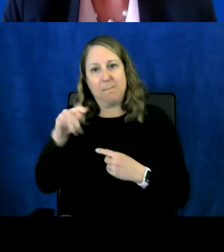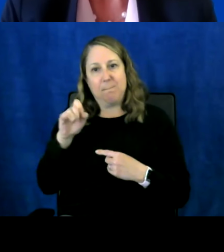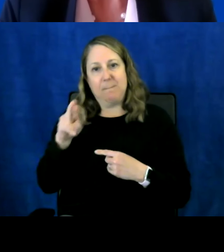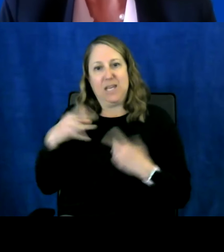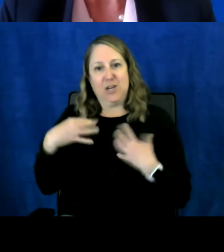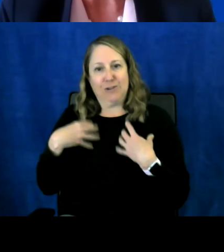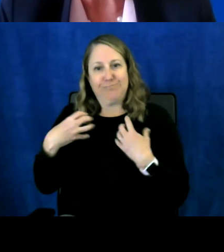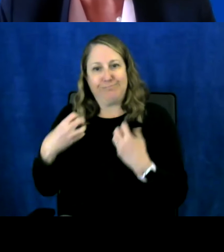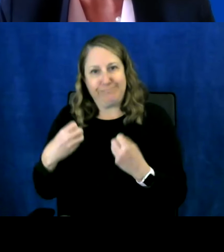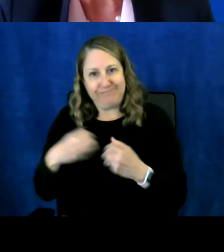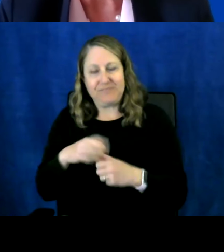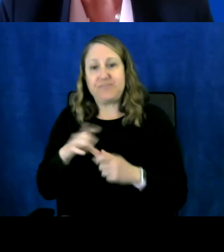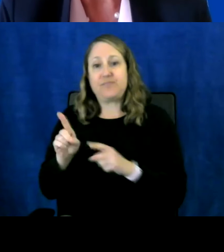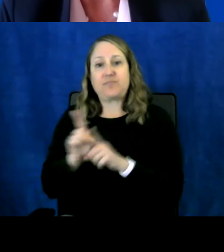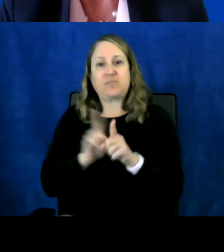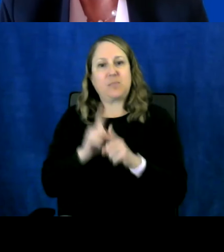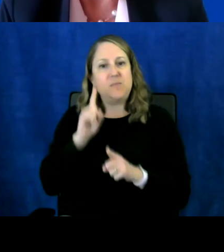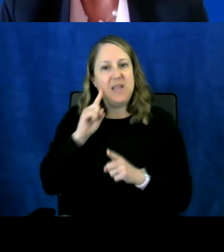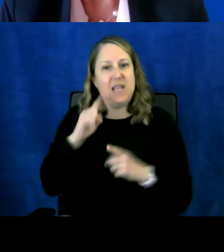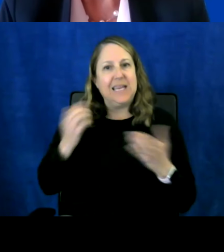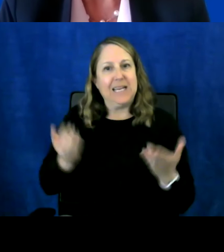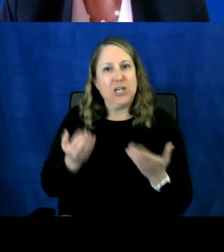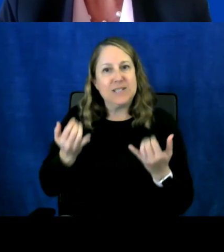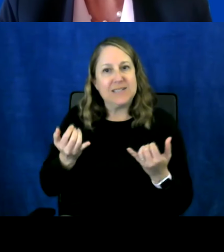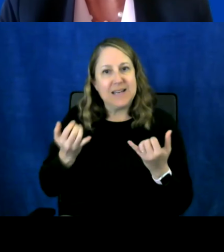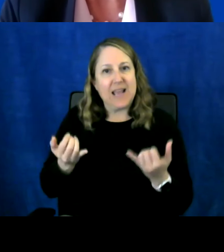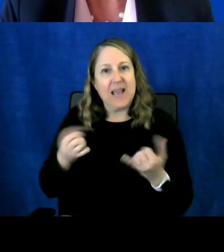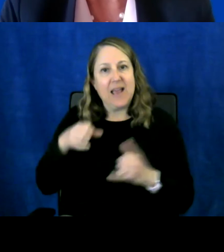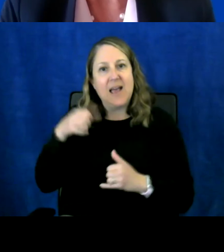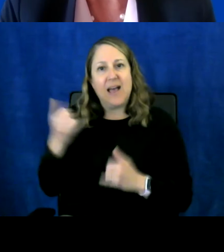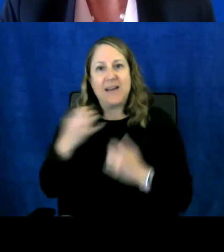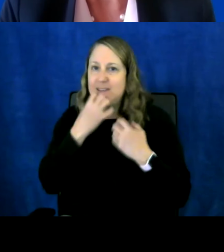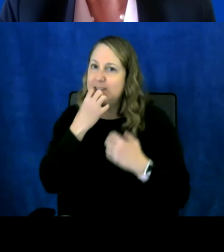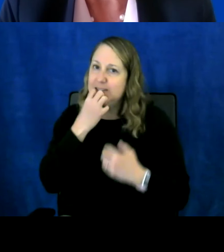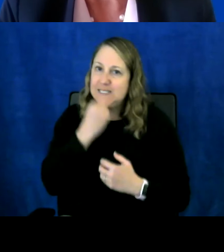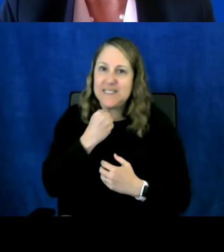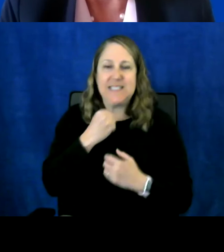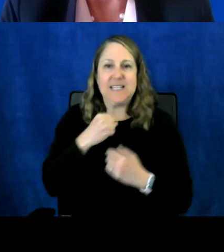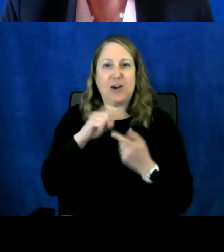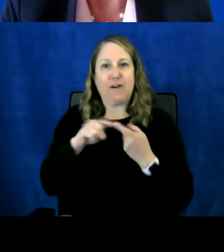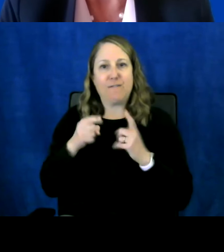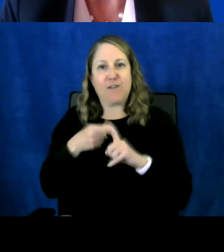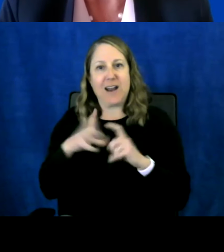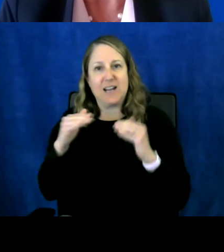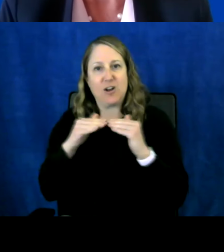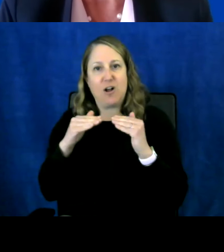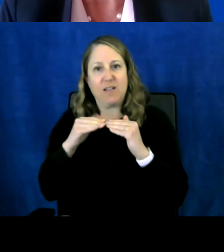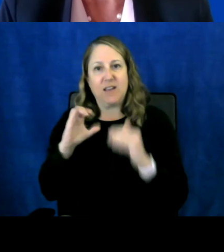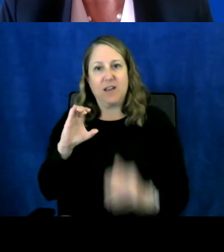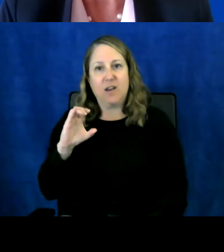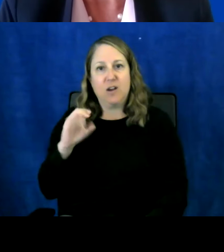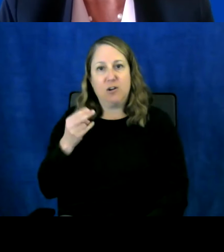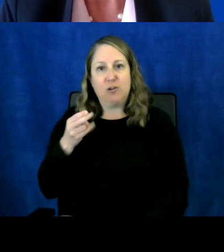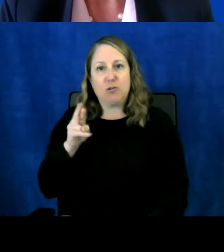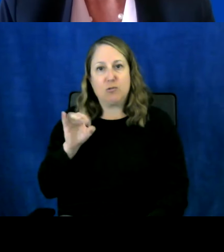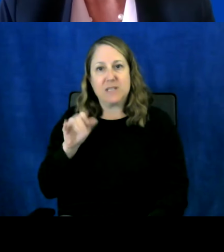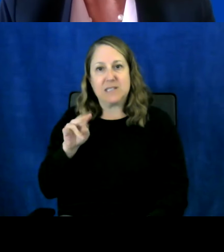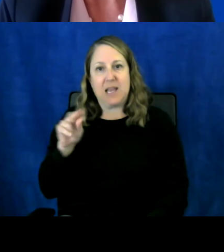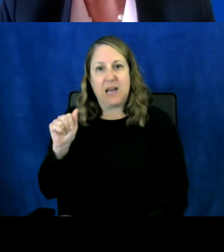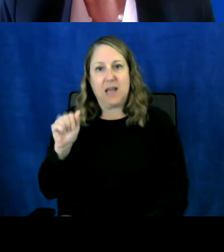And also, I believe that she's on today, but another dear friend and colleague, Christina Mills, will be leaving